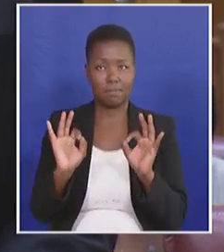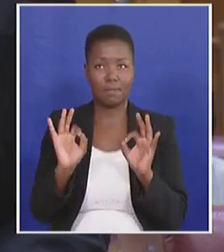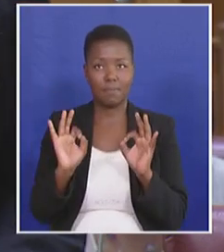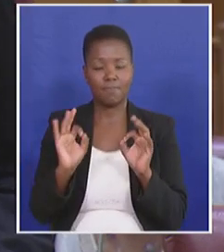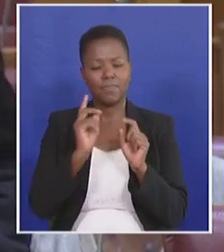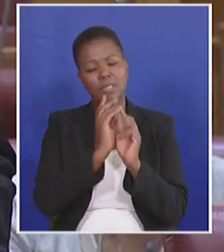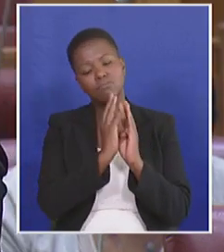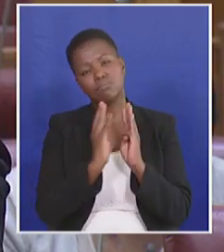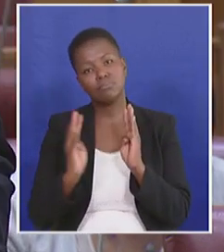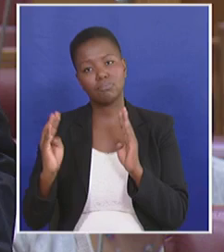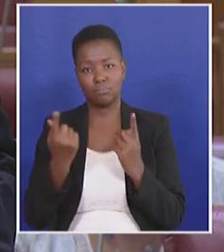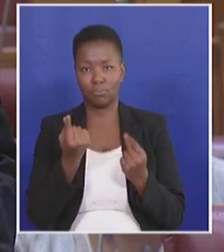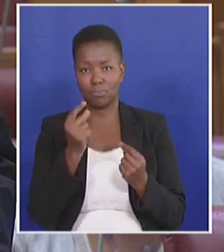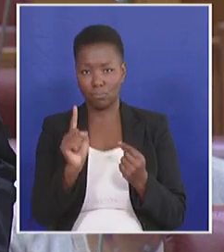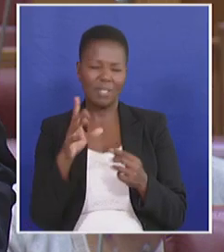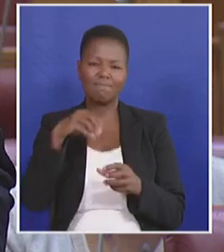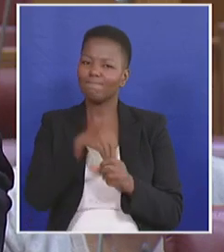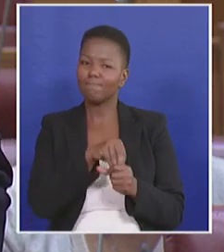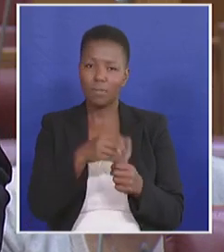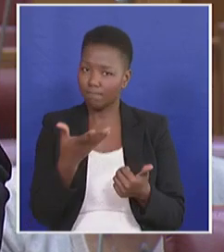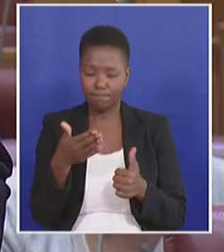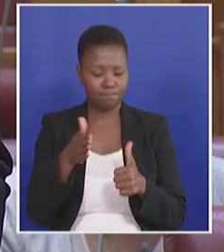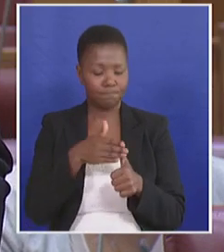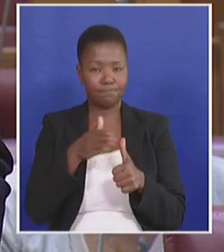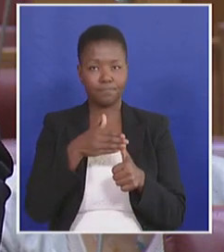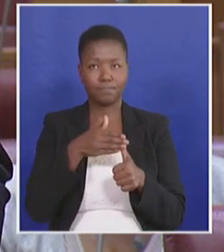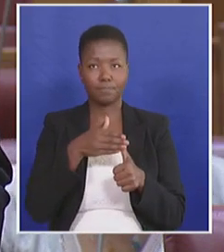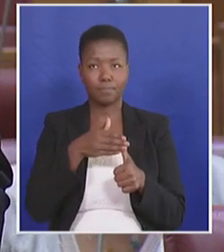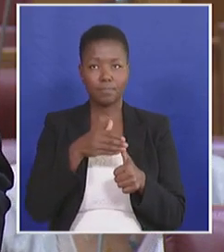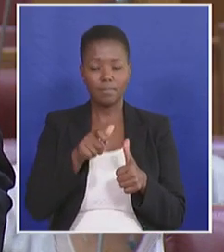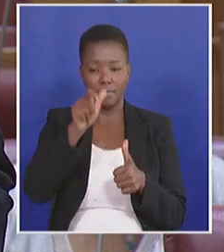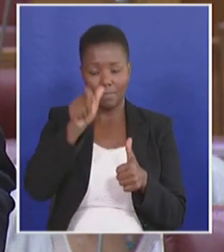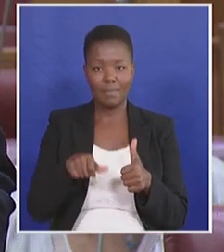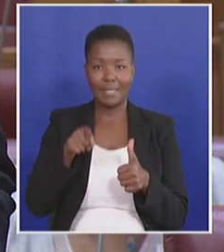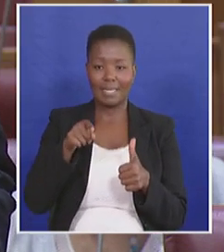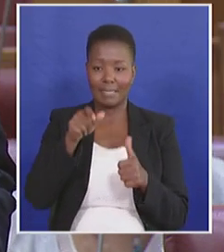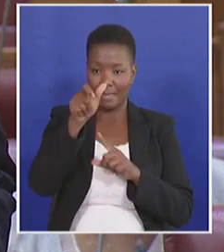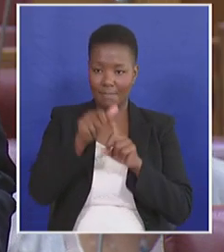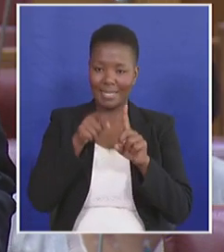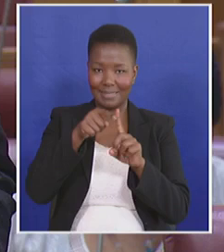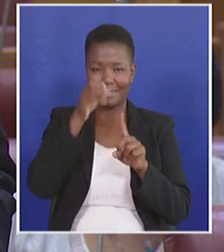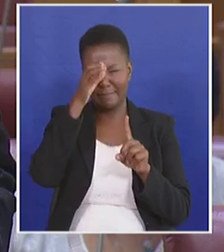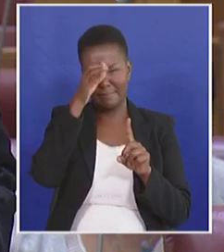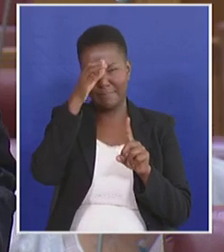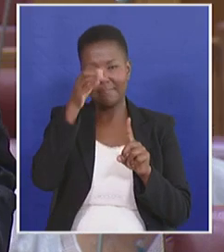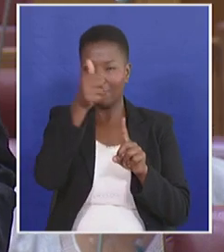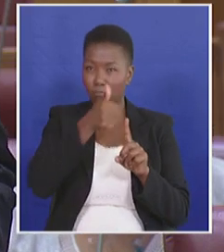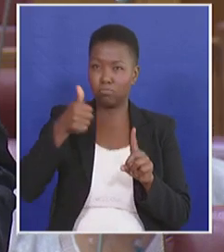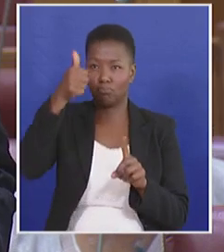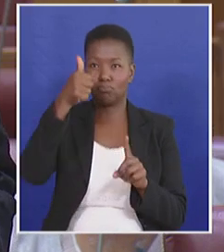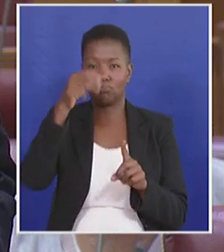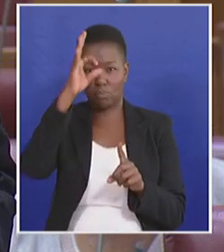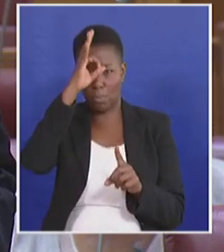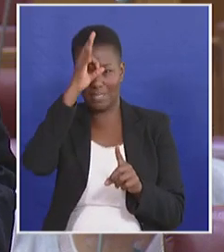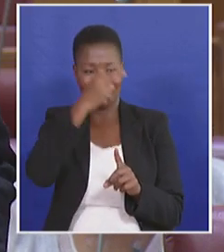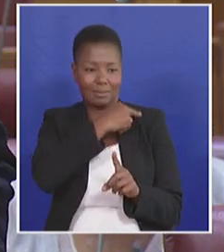entail, among other initiatives, having appointed an experienced and highly trained senior officer to head our